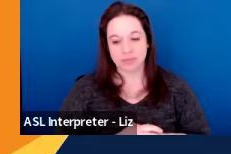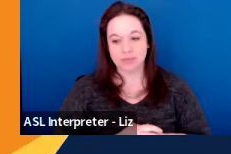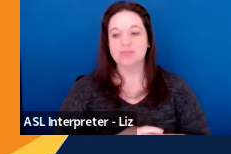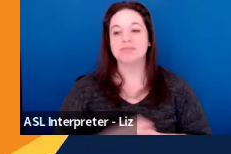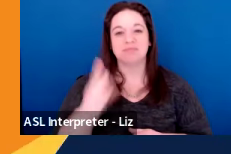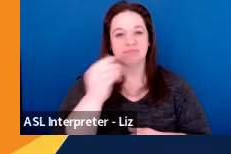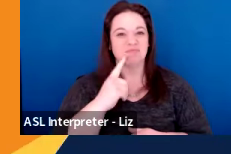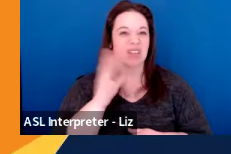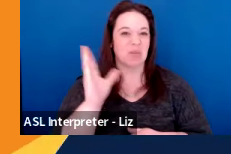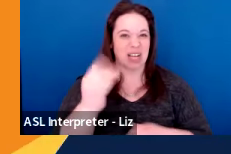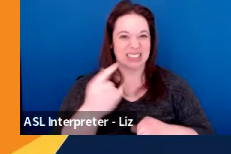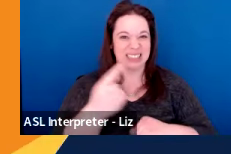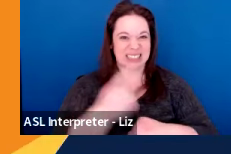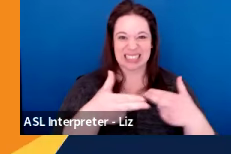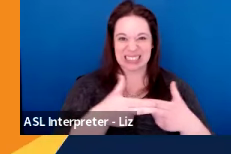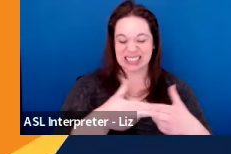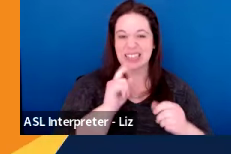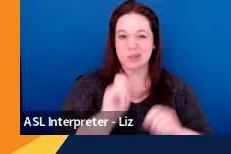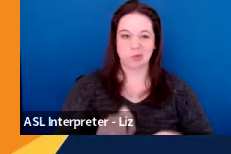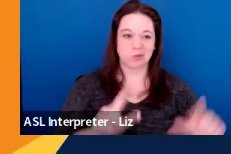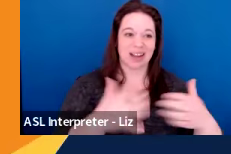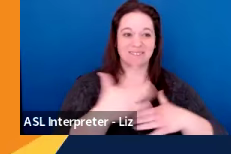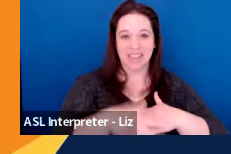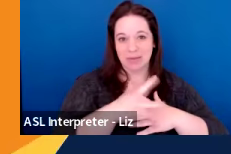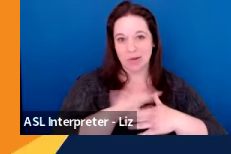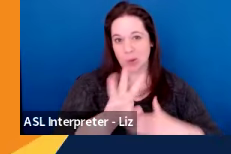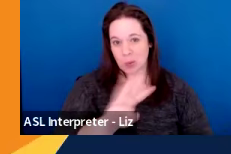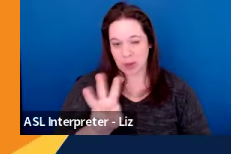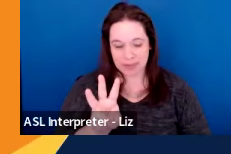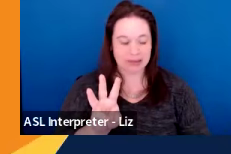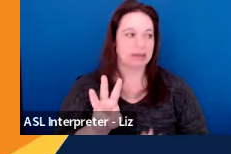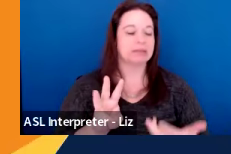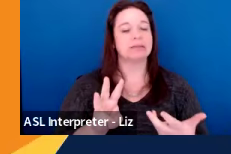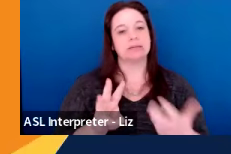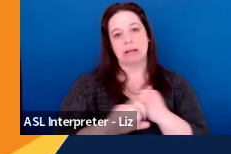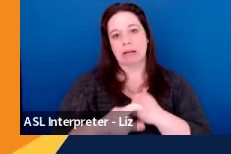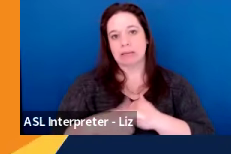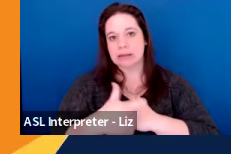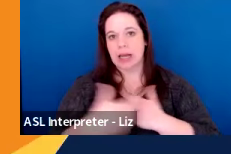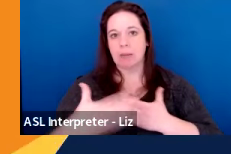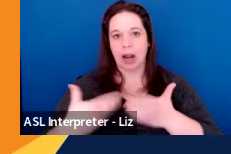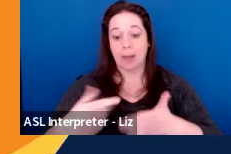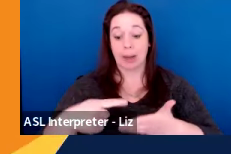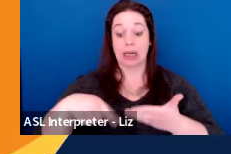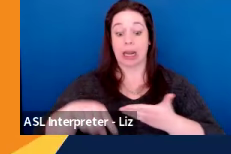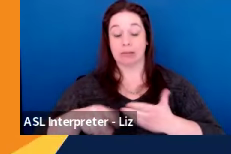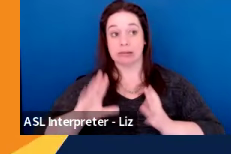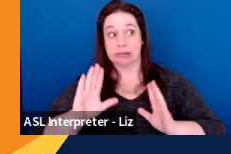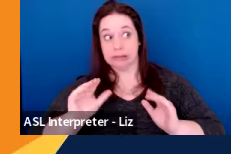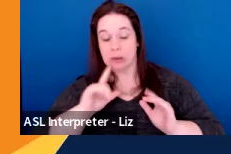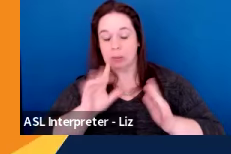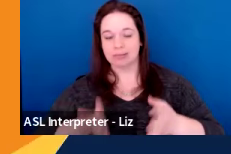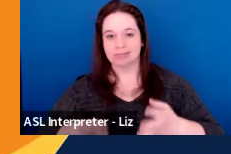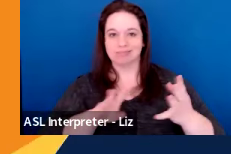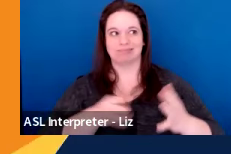the presentation and the slides are going to be available on our website. Sometimes might take a little time, so by next week, hopefully they're up on